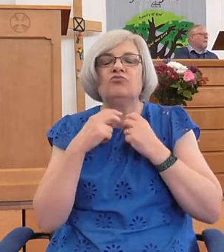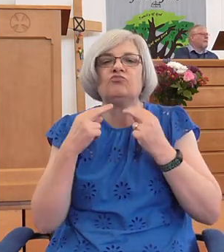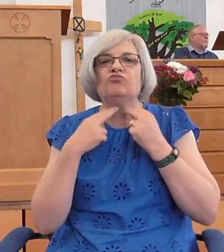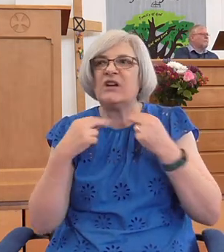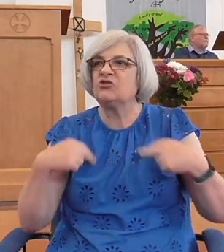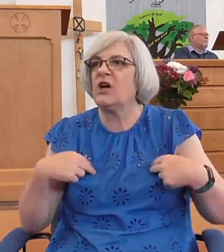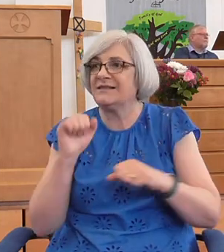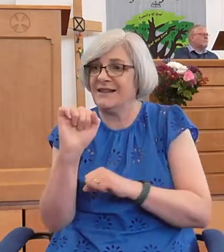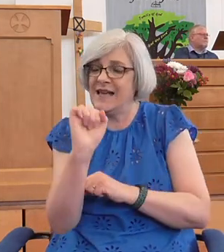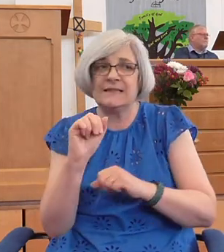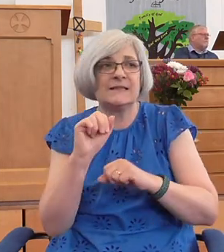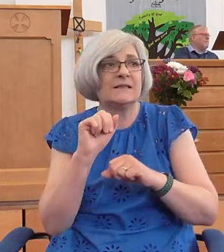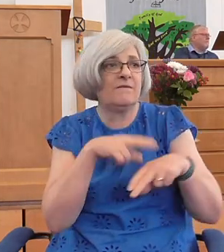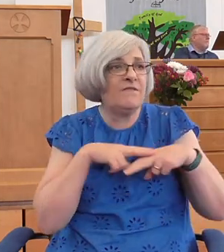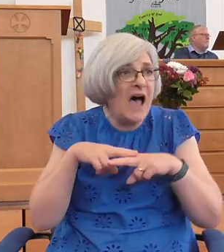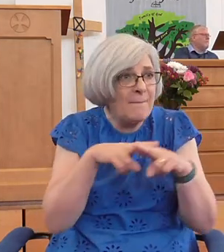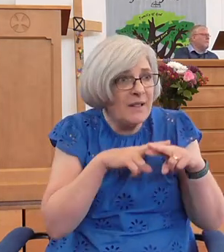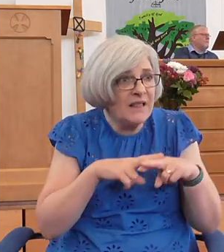daughters.